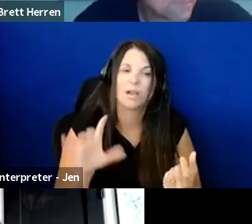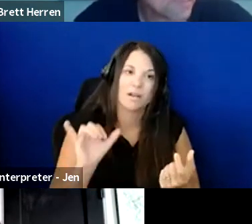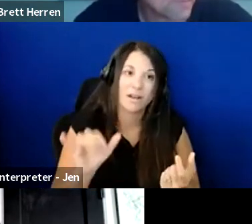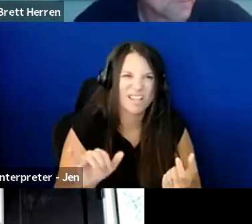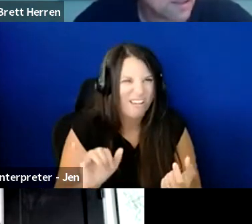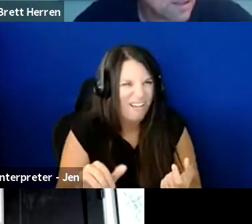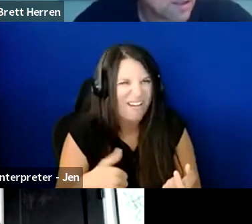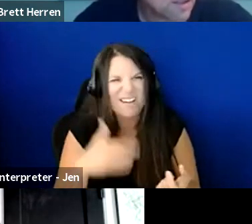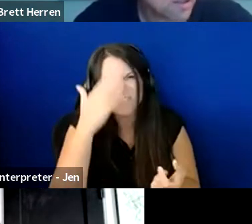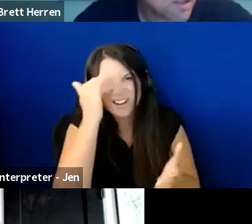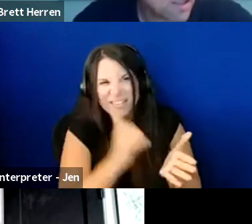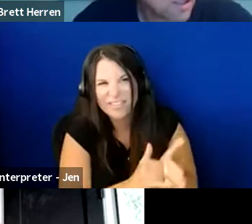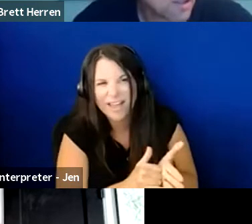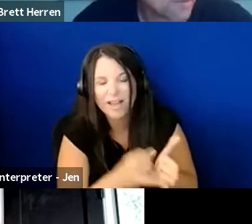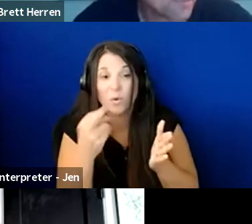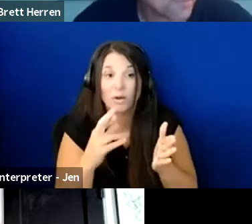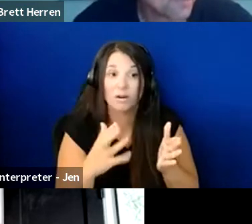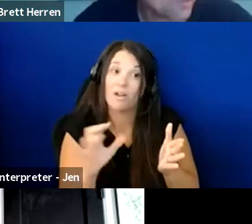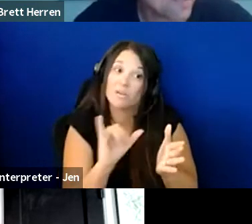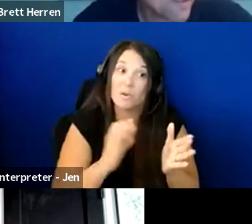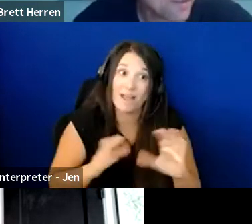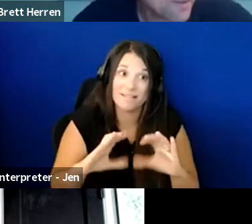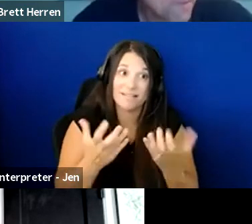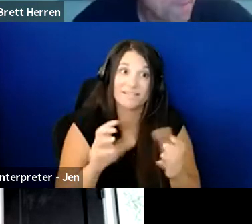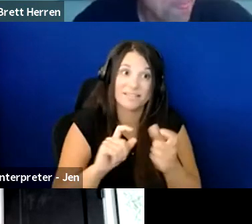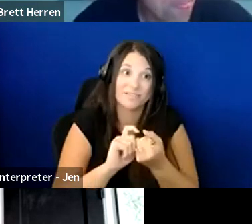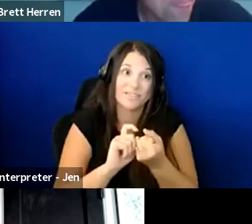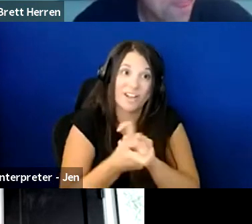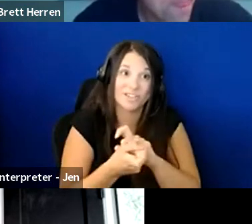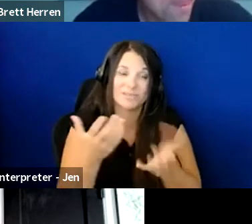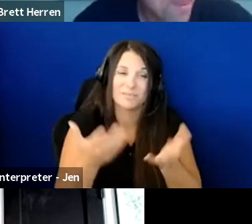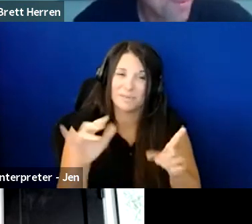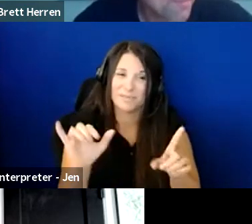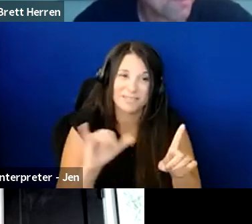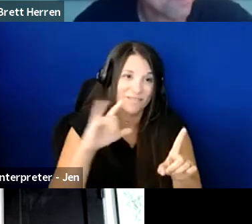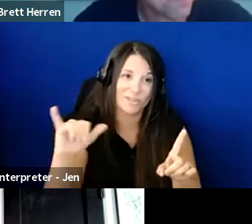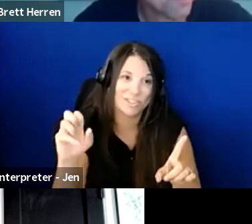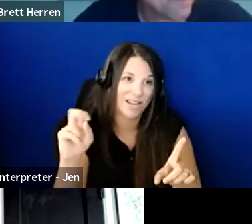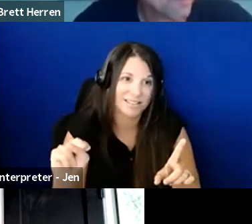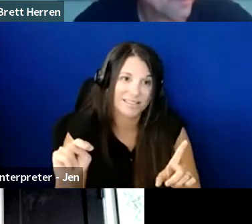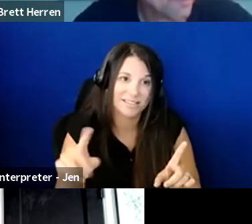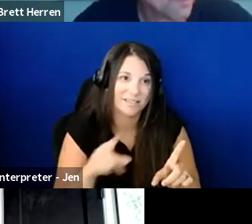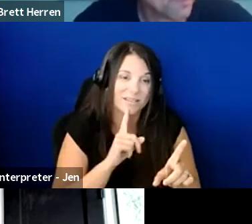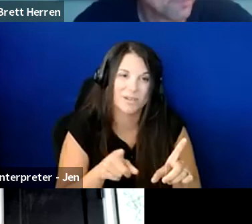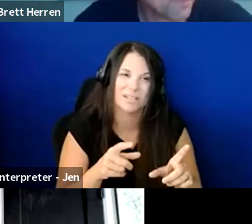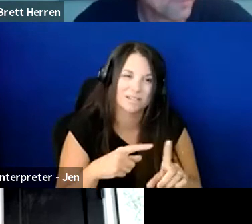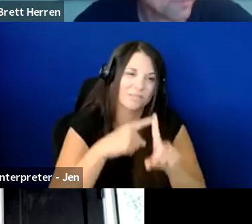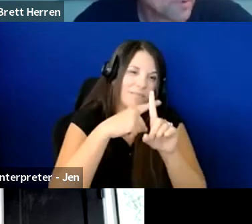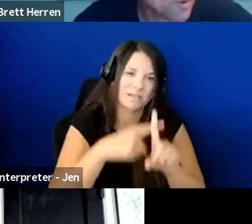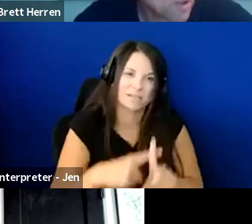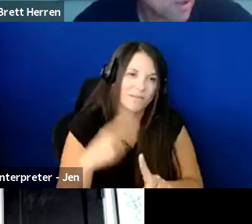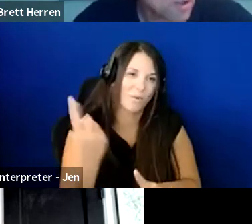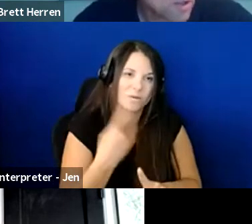I didn't realize, and my classes have changed. And Jason would probably say the same thing. It's done nothing but positive,